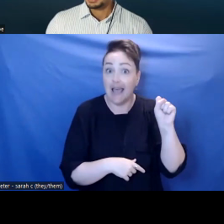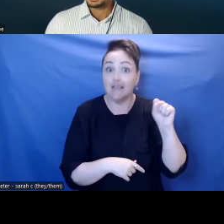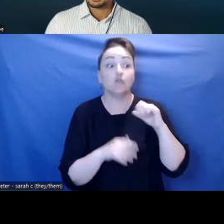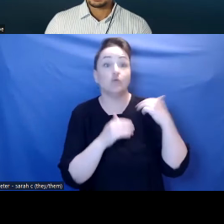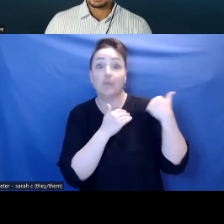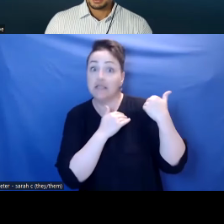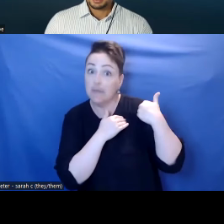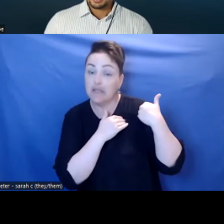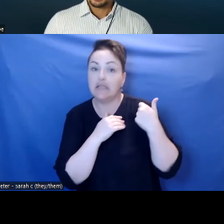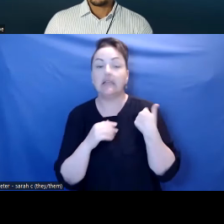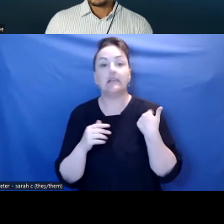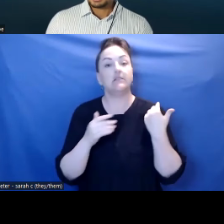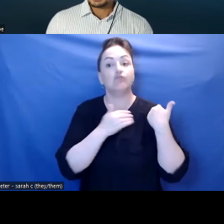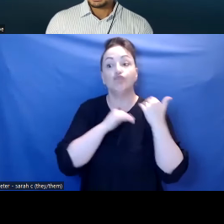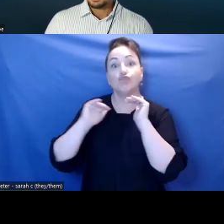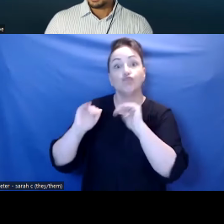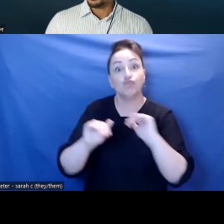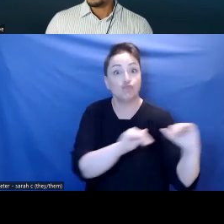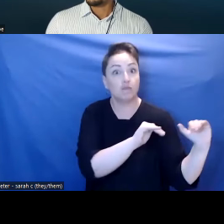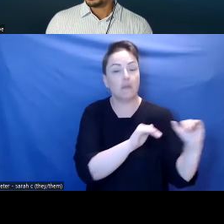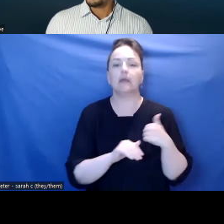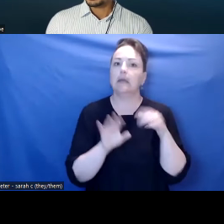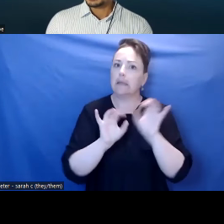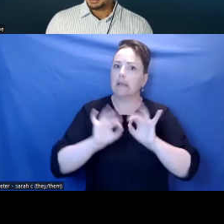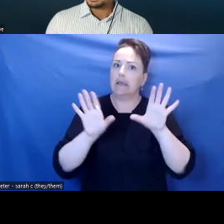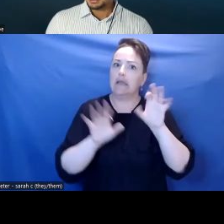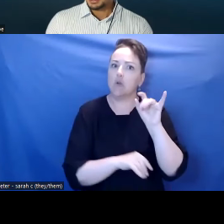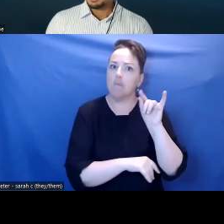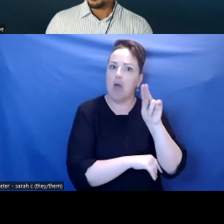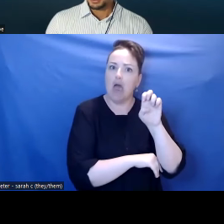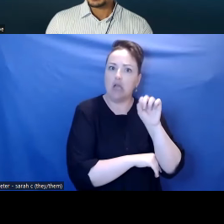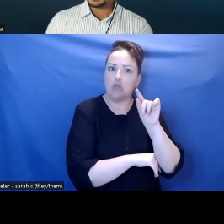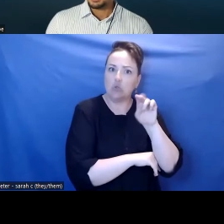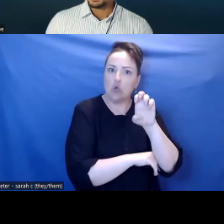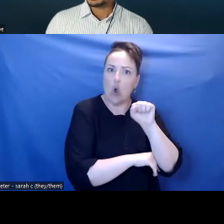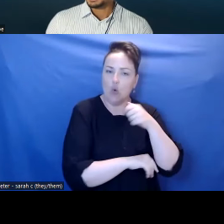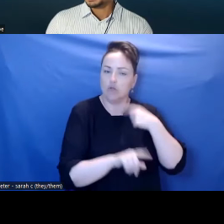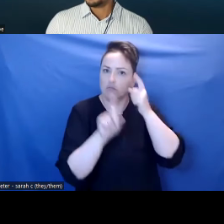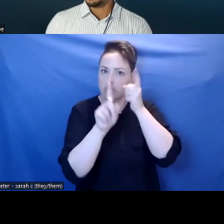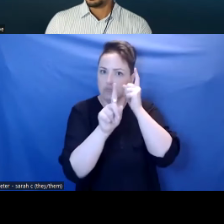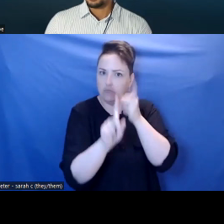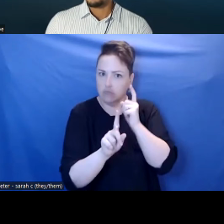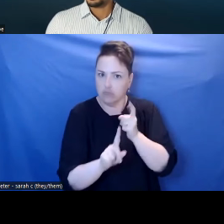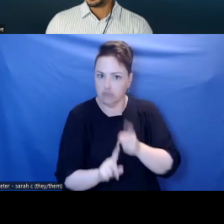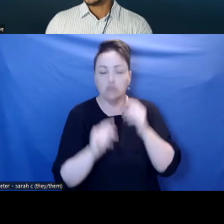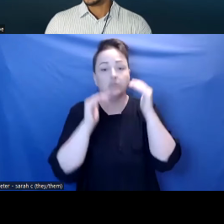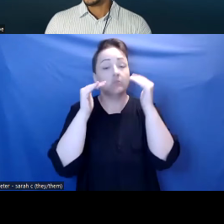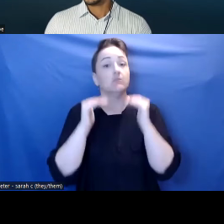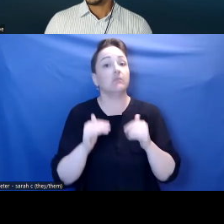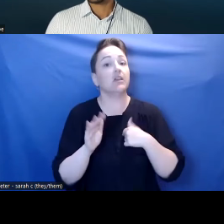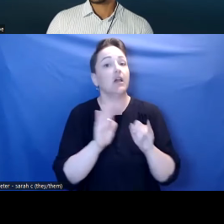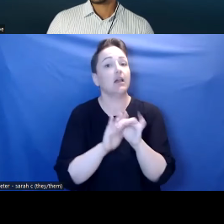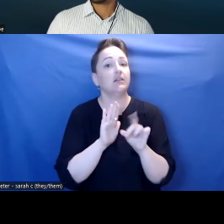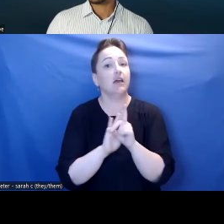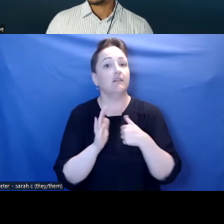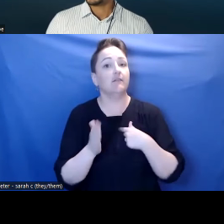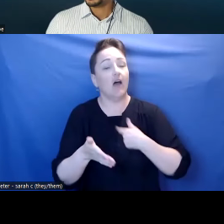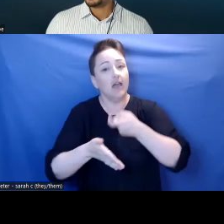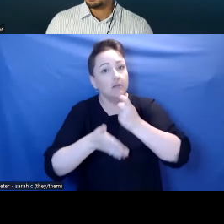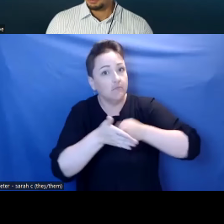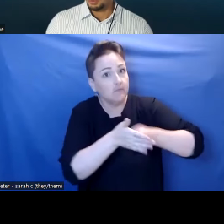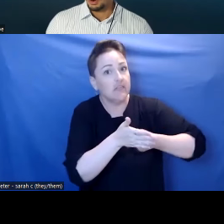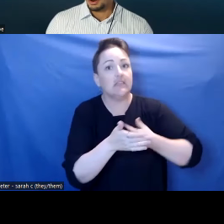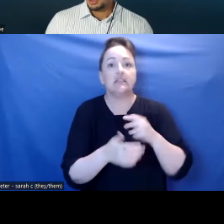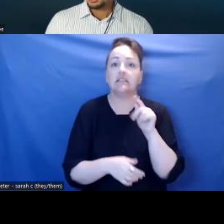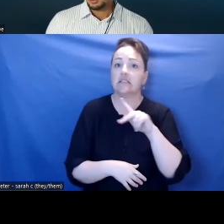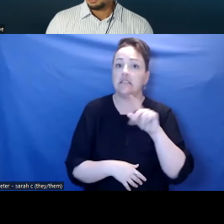clear milestones. And you would also identify and acquire funding for staff time, grants, and other expenses for the program formulation. And this is especially true